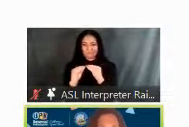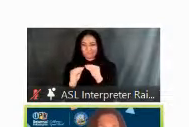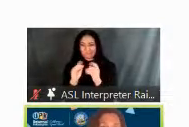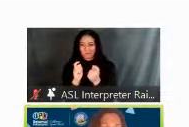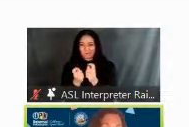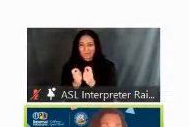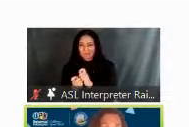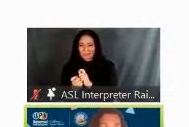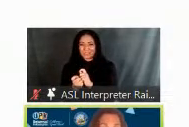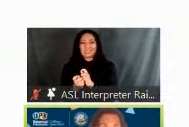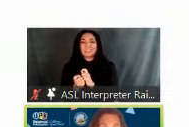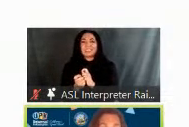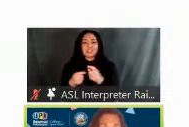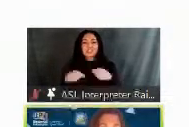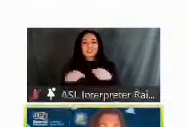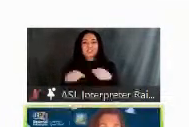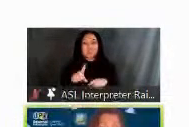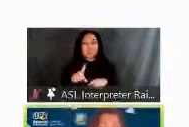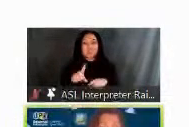December, January, and February.